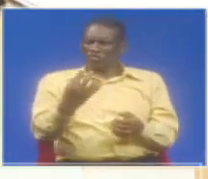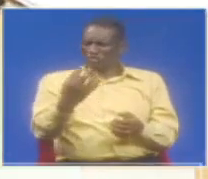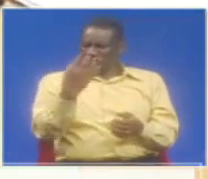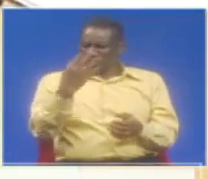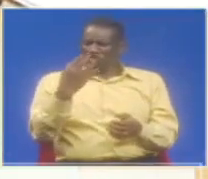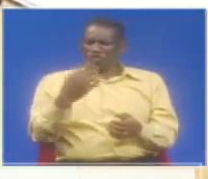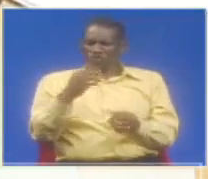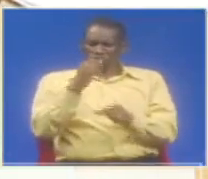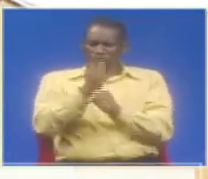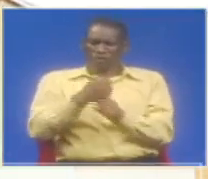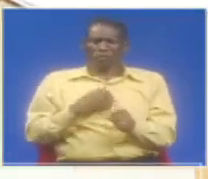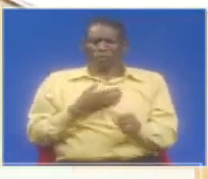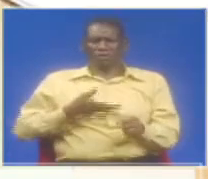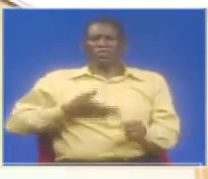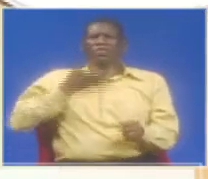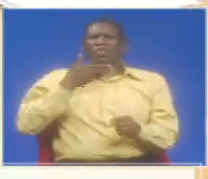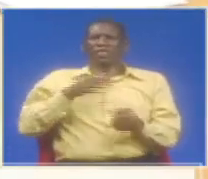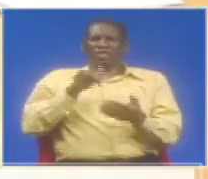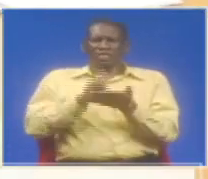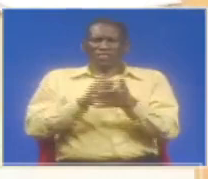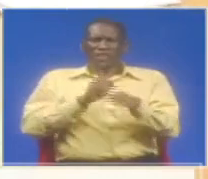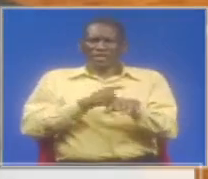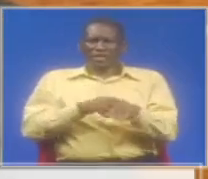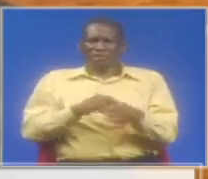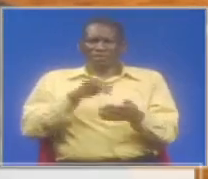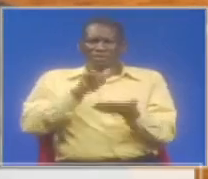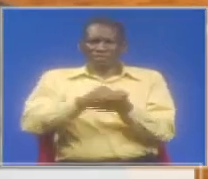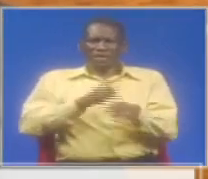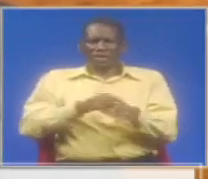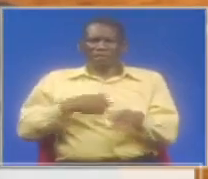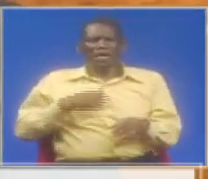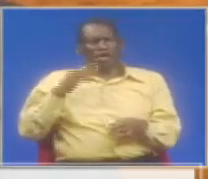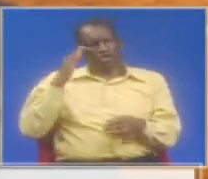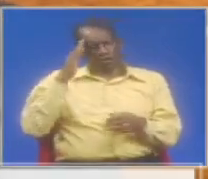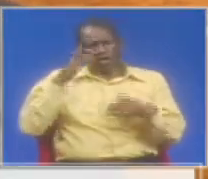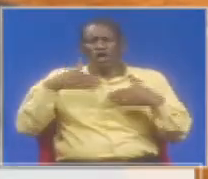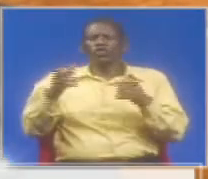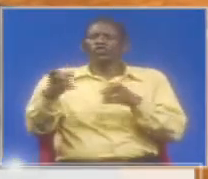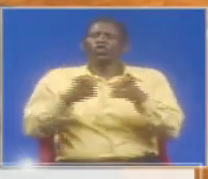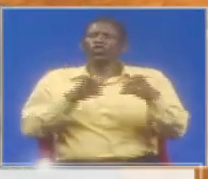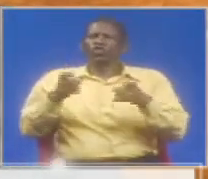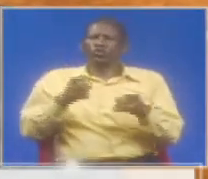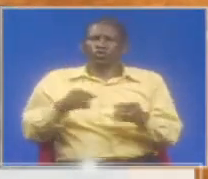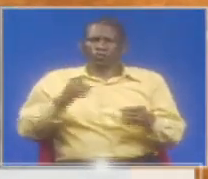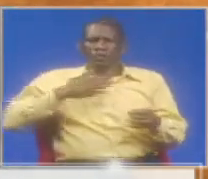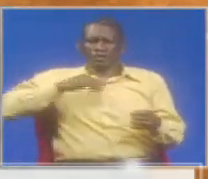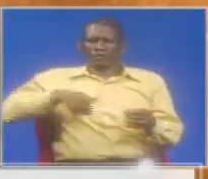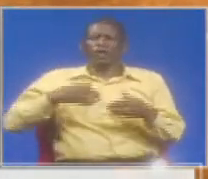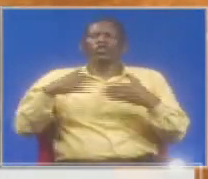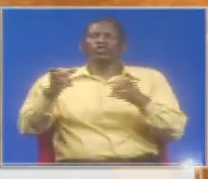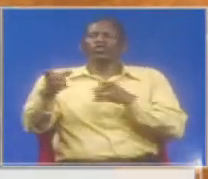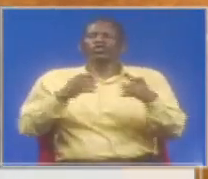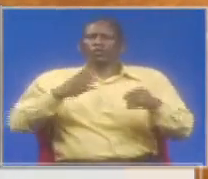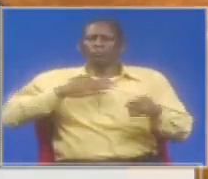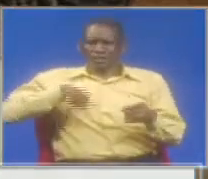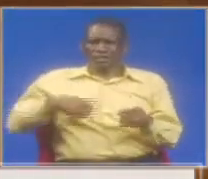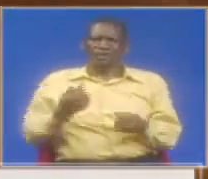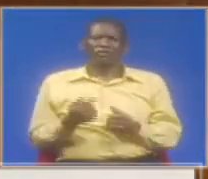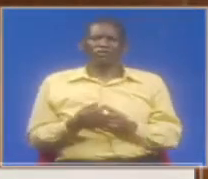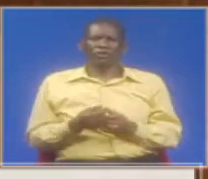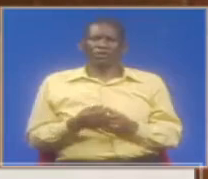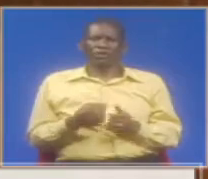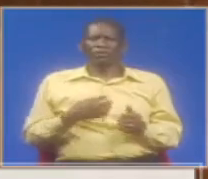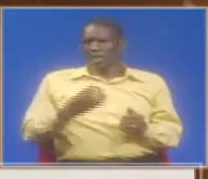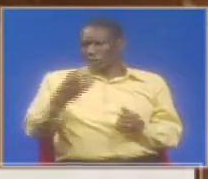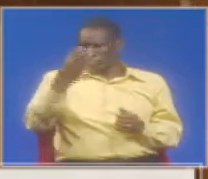At that point, that's when I thought I lost control of myself. I was too angry